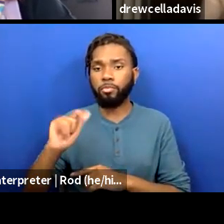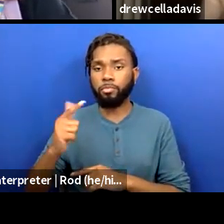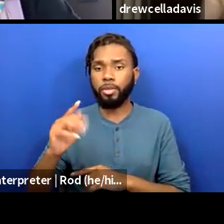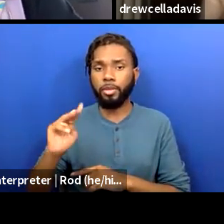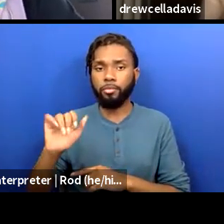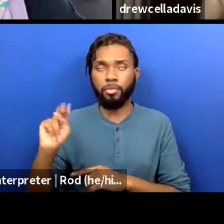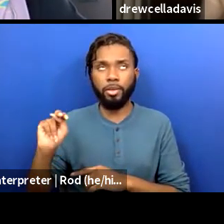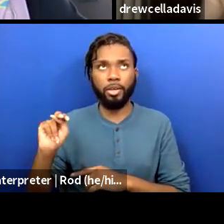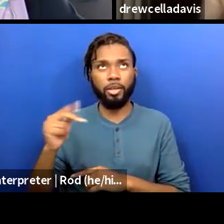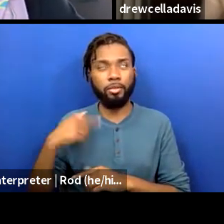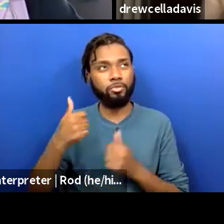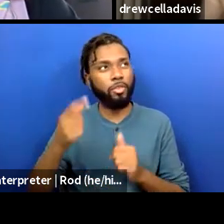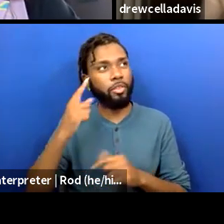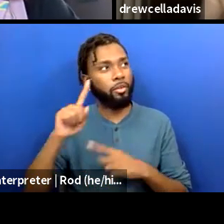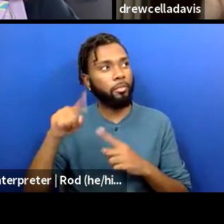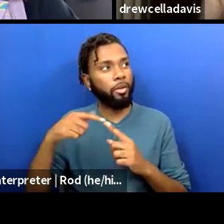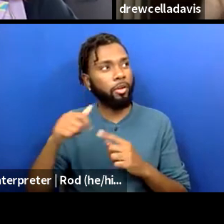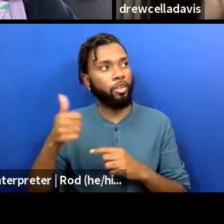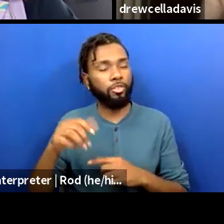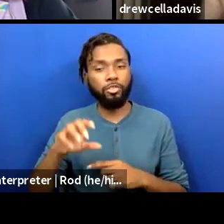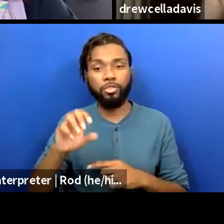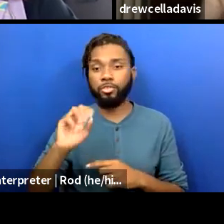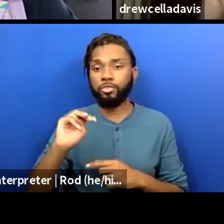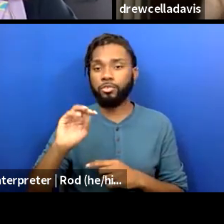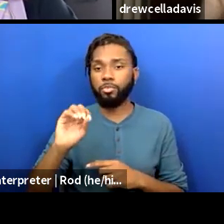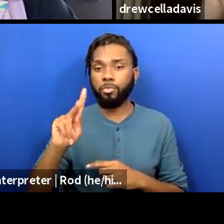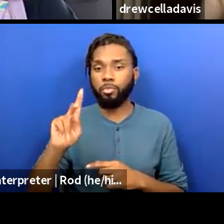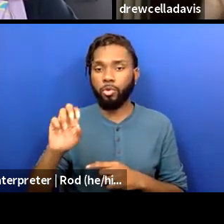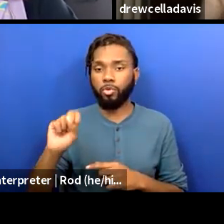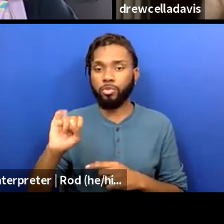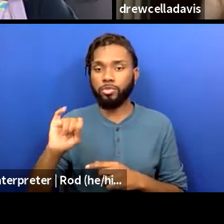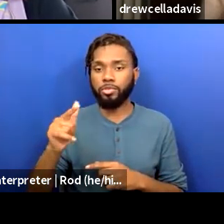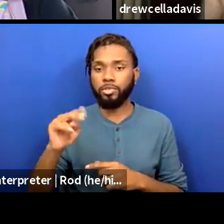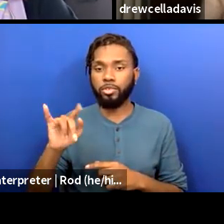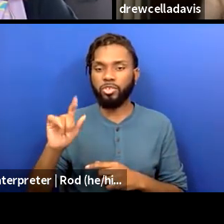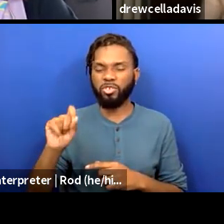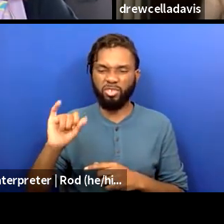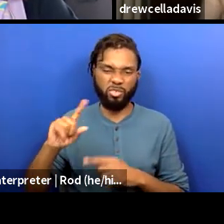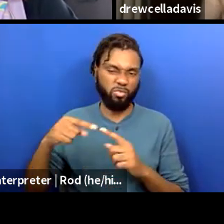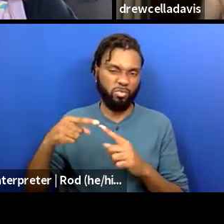I'm trying to think of others, Smoke Signals, that was more when I was an adult, but